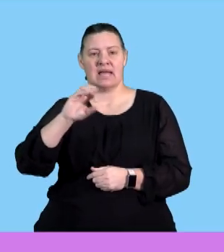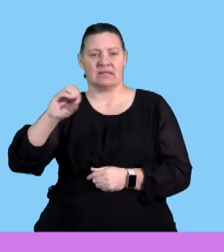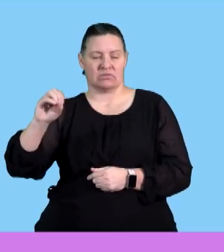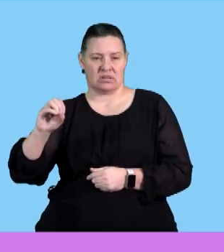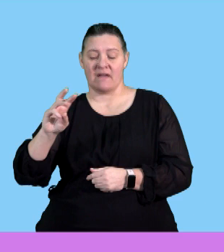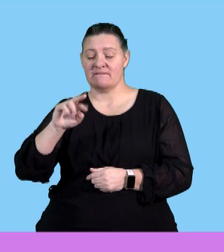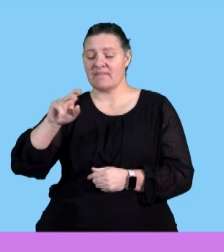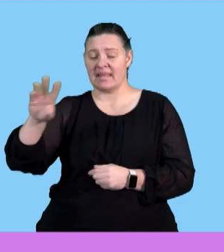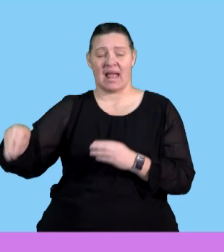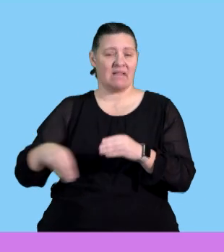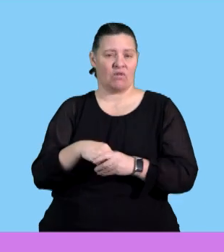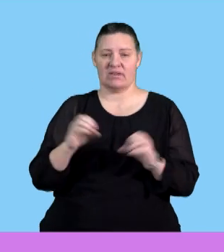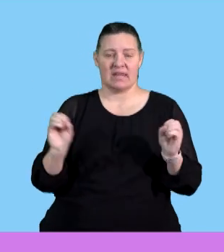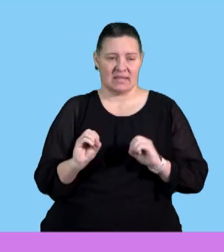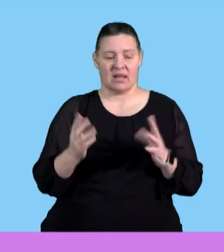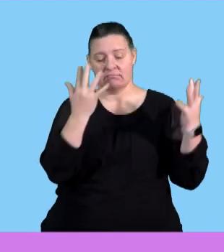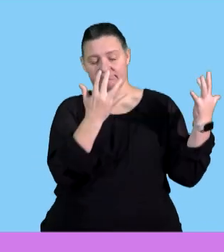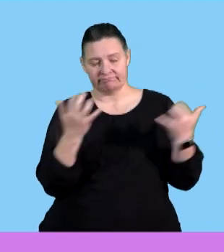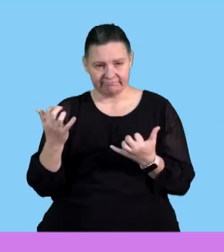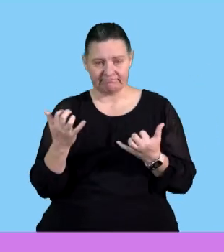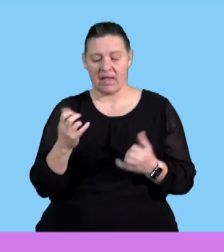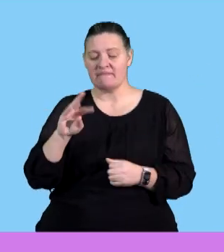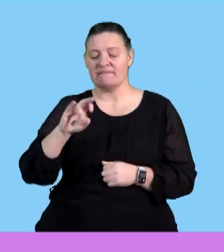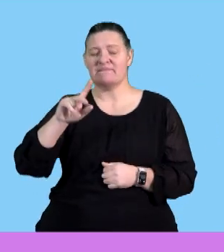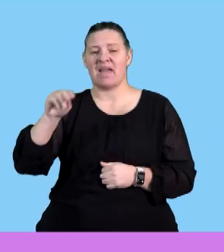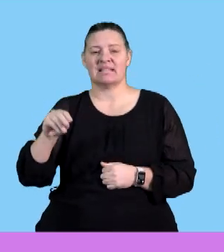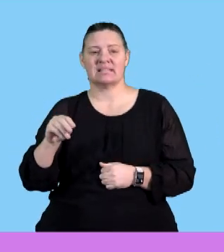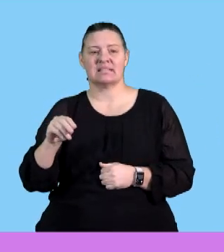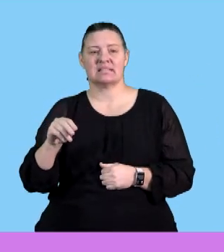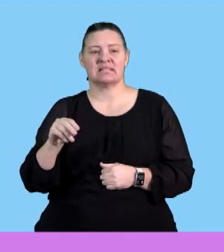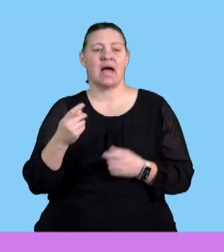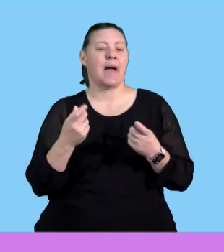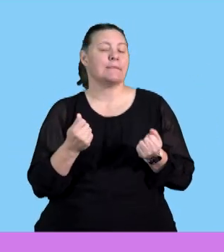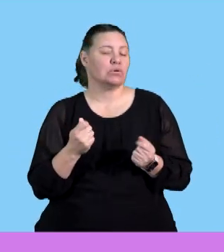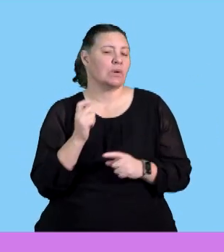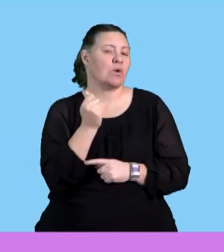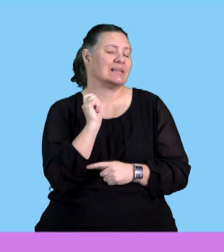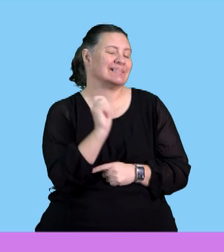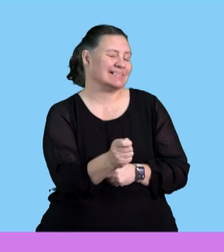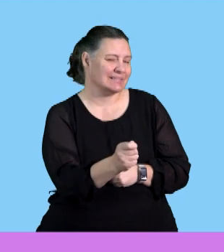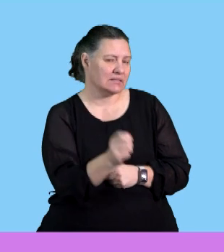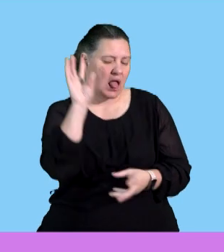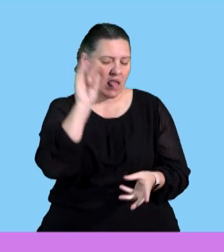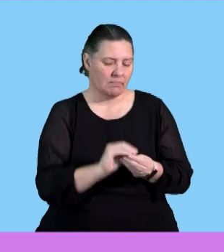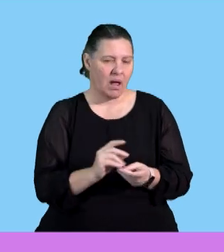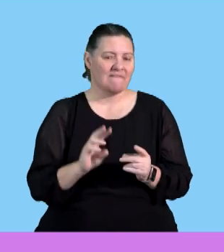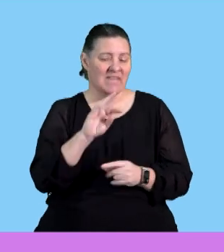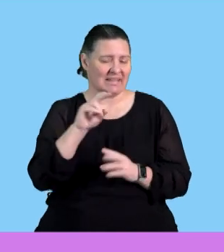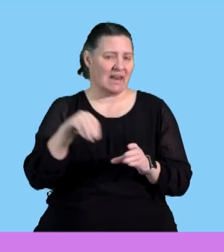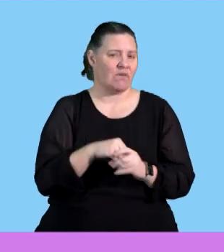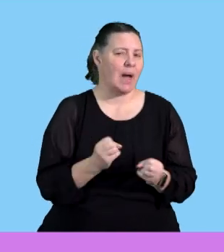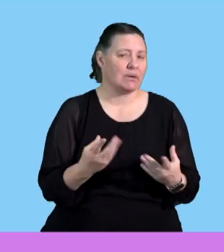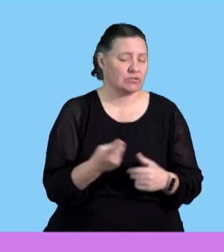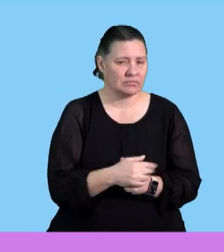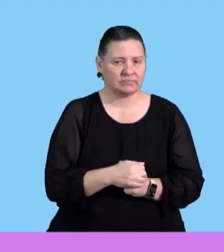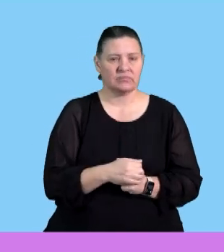165,300 excluding VAT. Calculate the inclusive amount of the price. So now